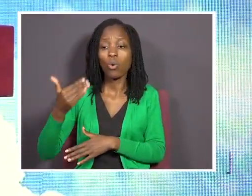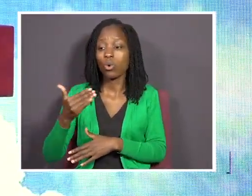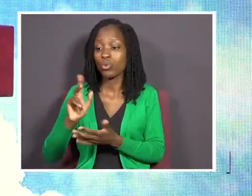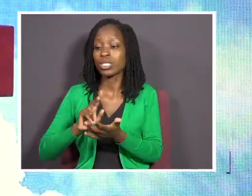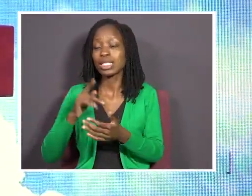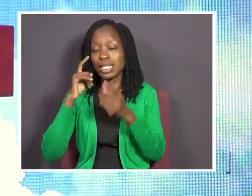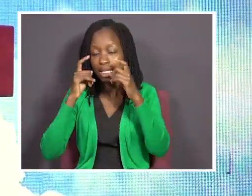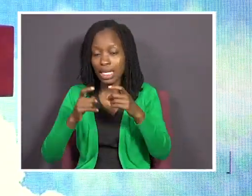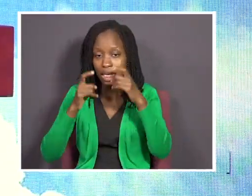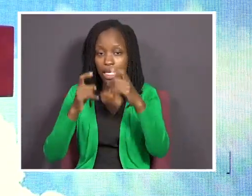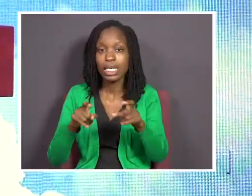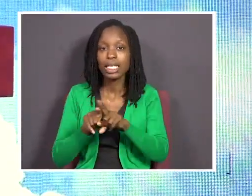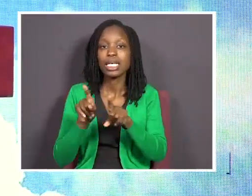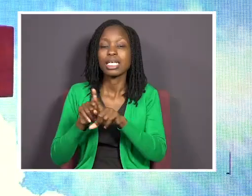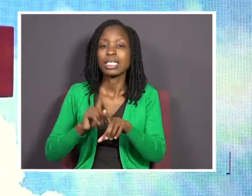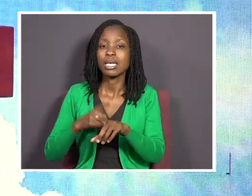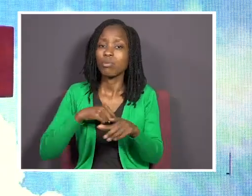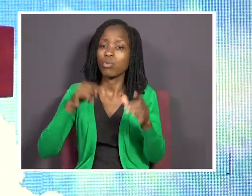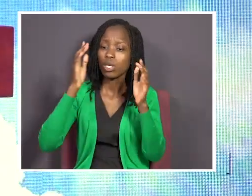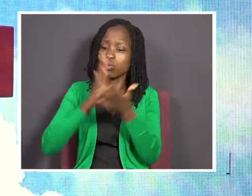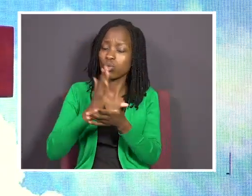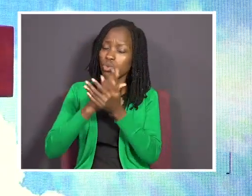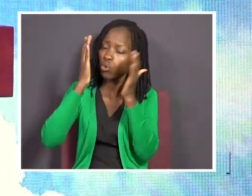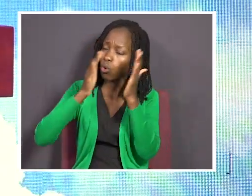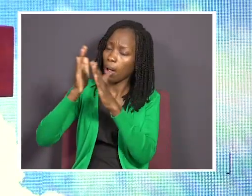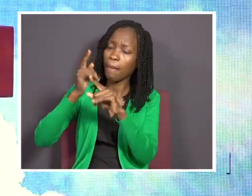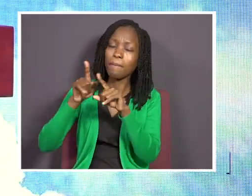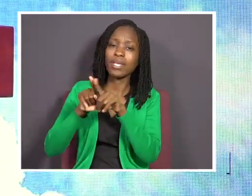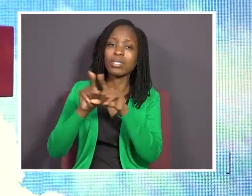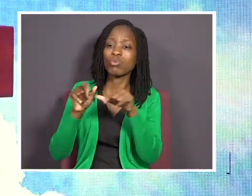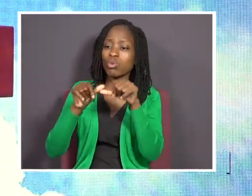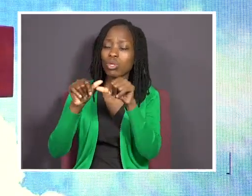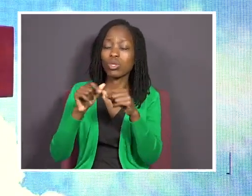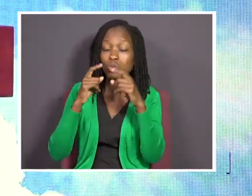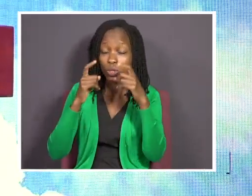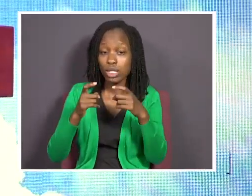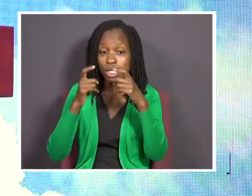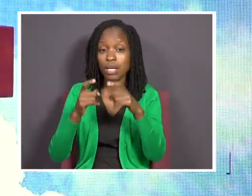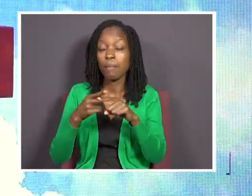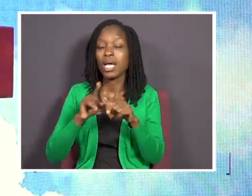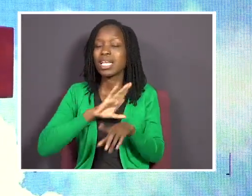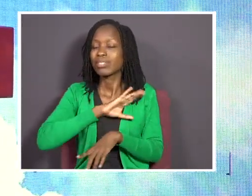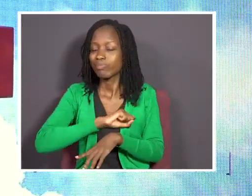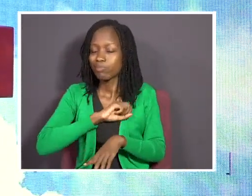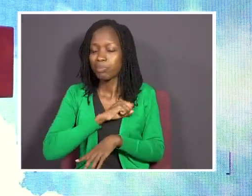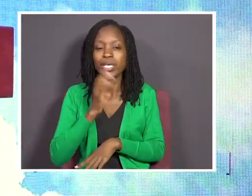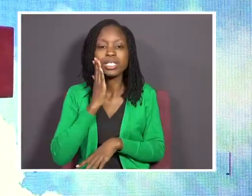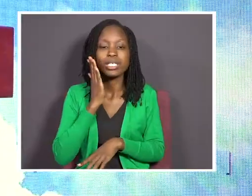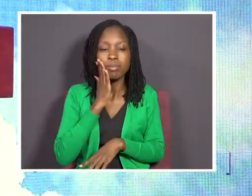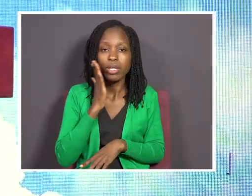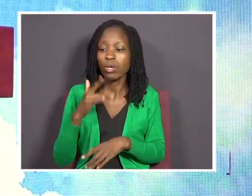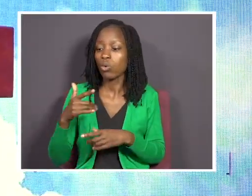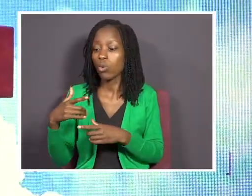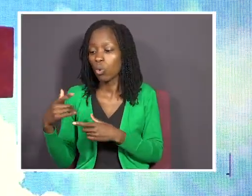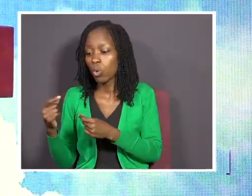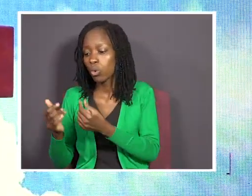short. Even when we have turned to God, we keep falling away. But like a patient mother who goes after a